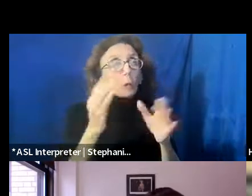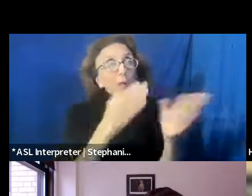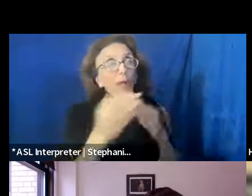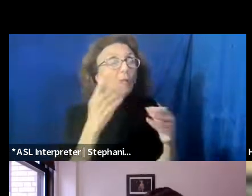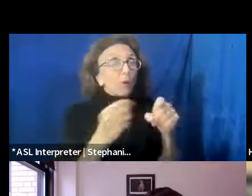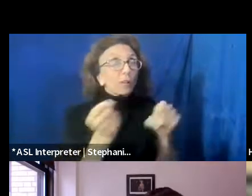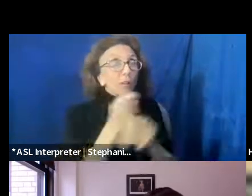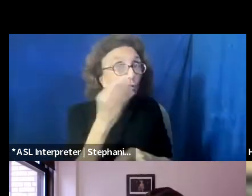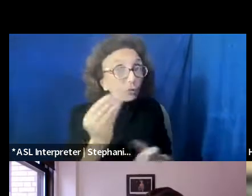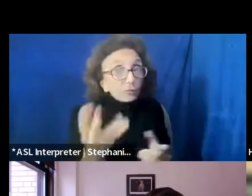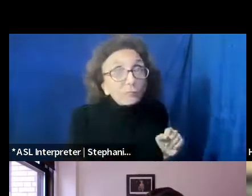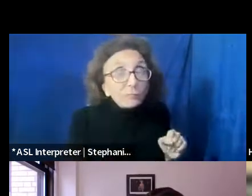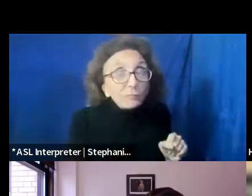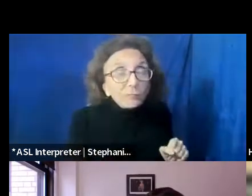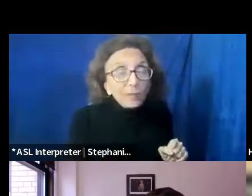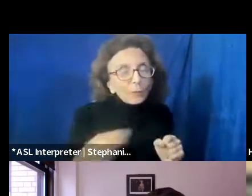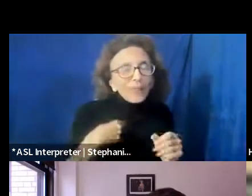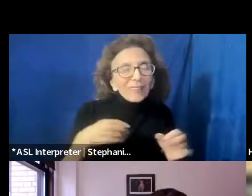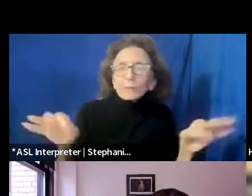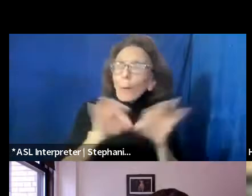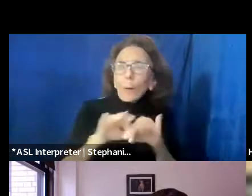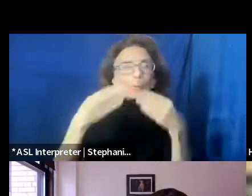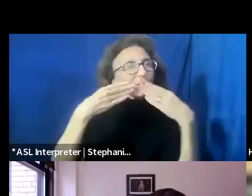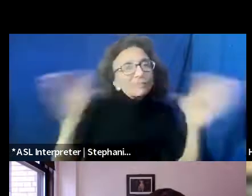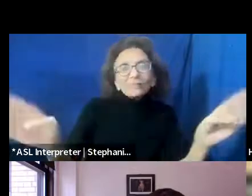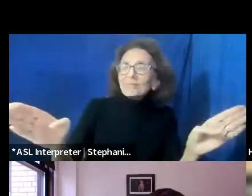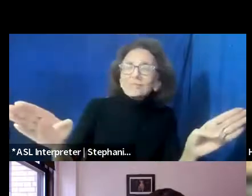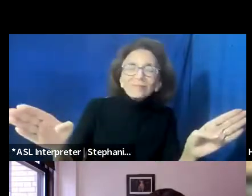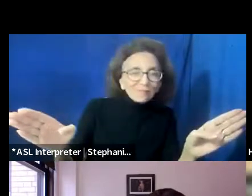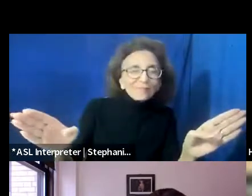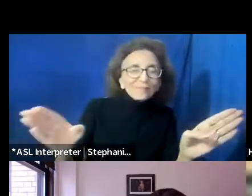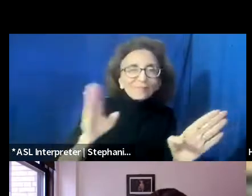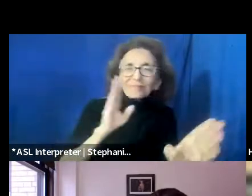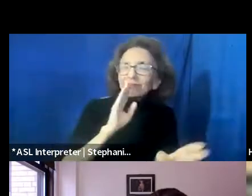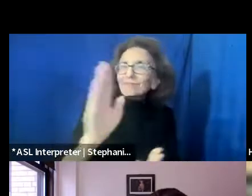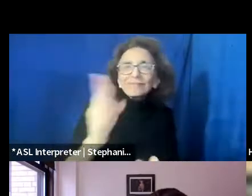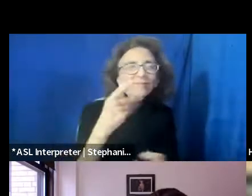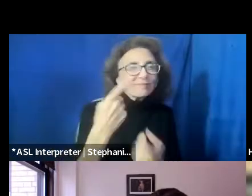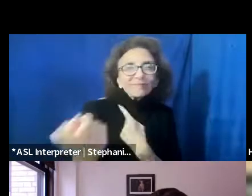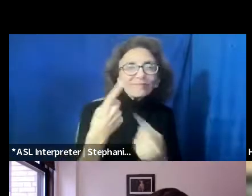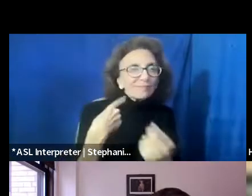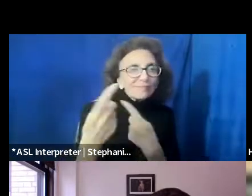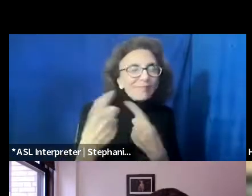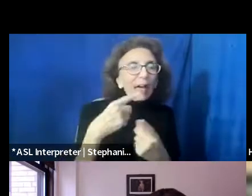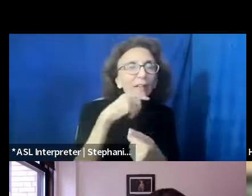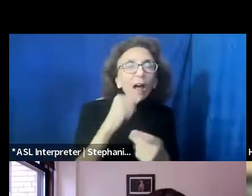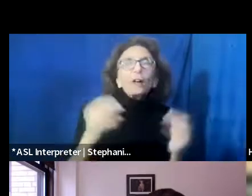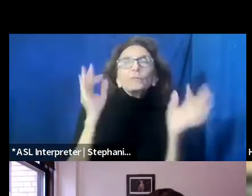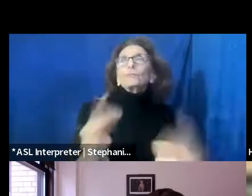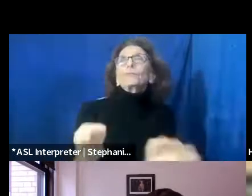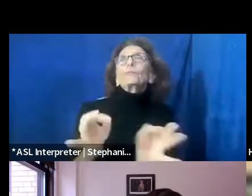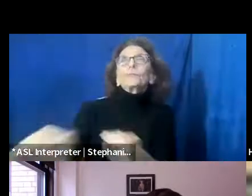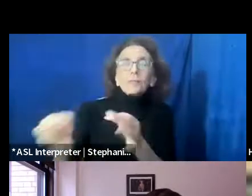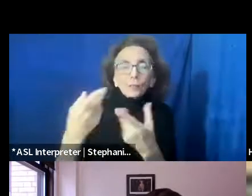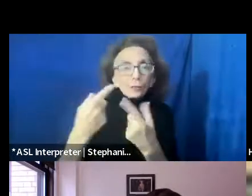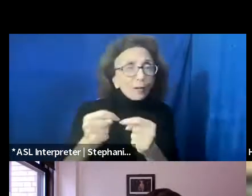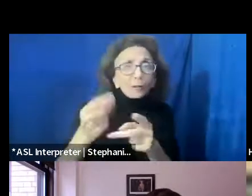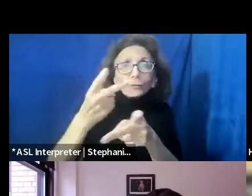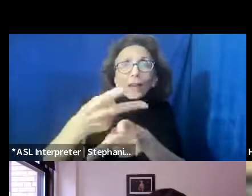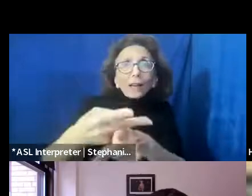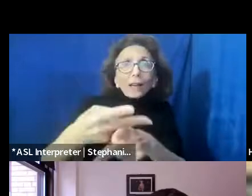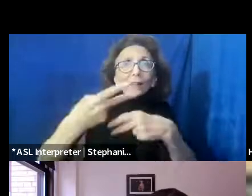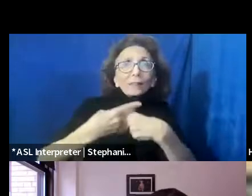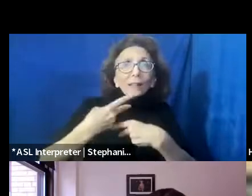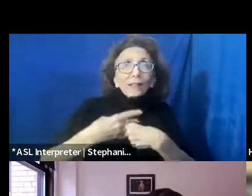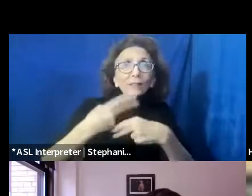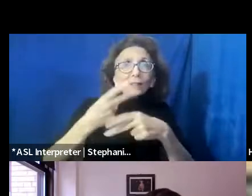so I think it's just important to keep the conversation, a two-way street, and just try to take care of each other as best as you